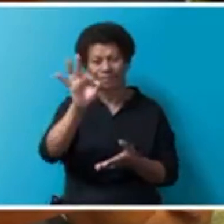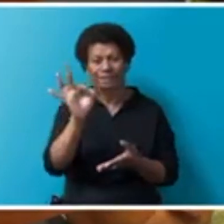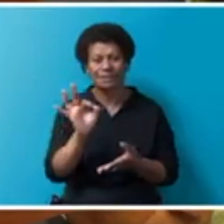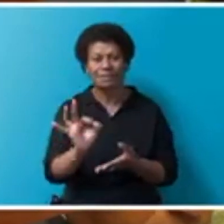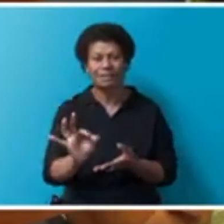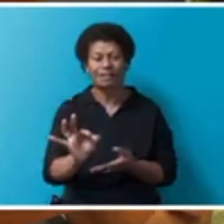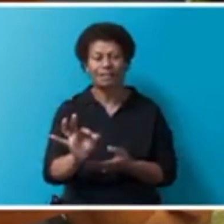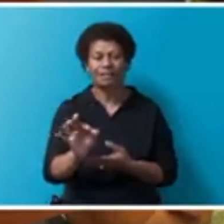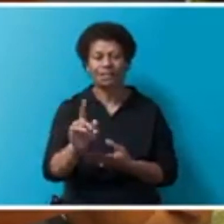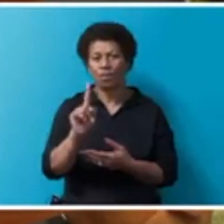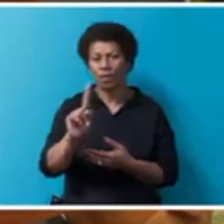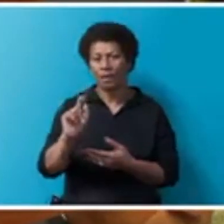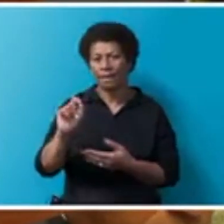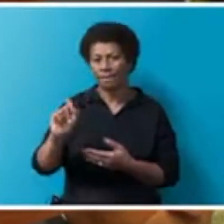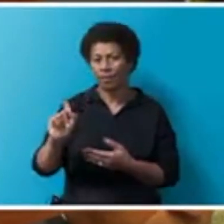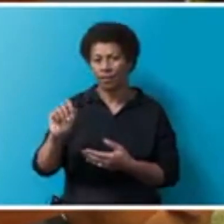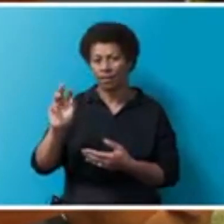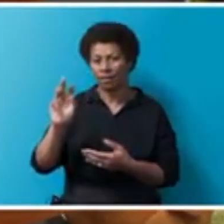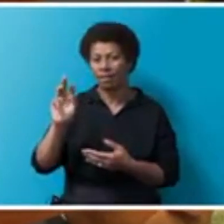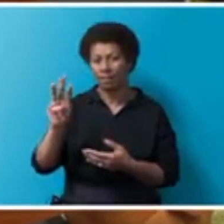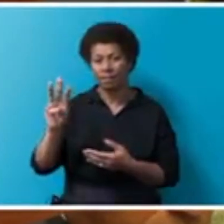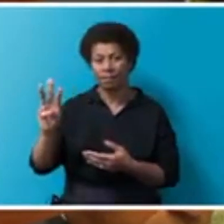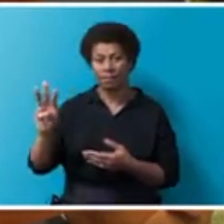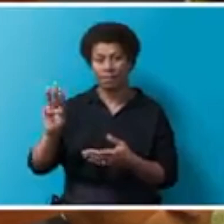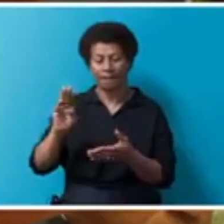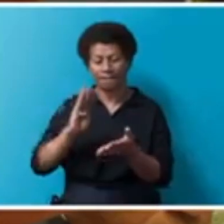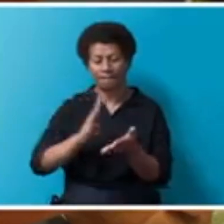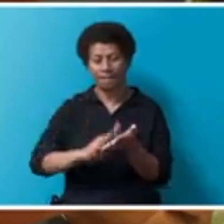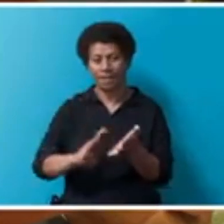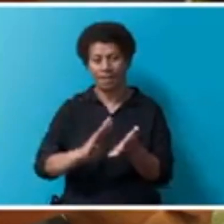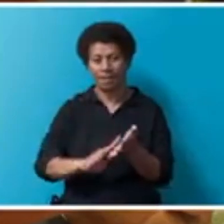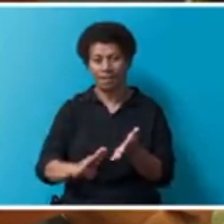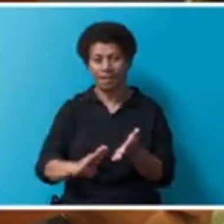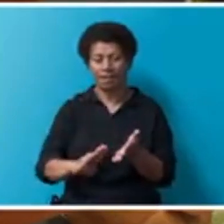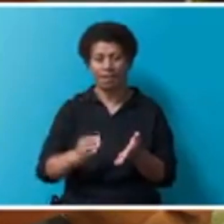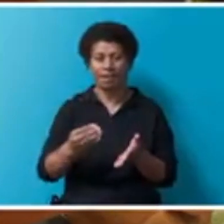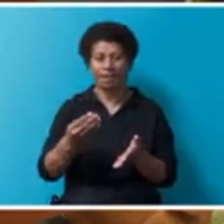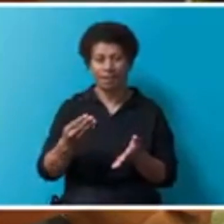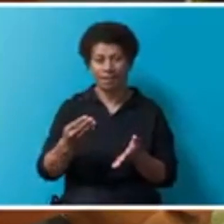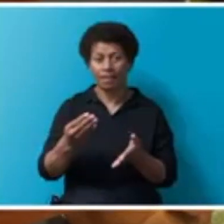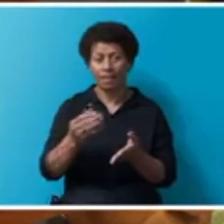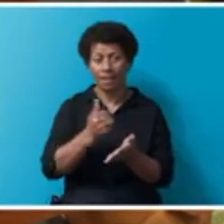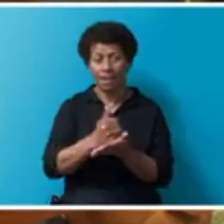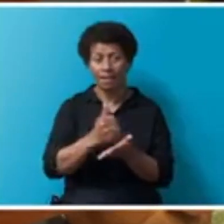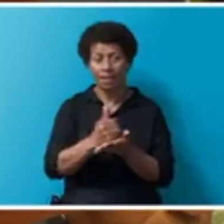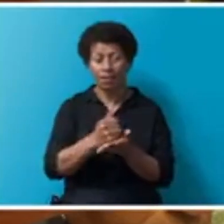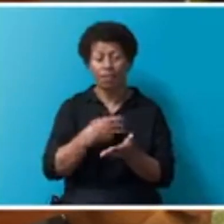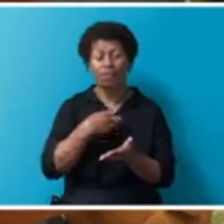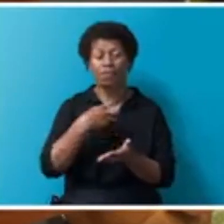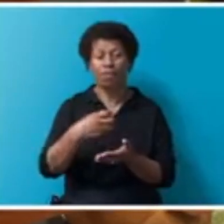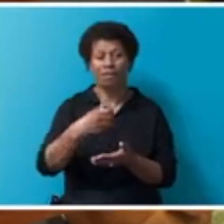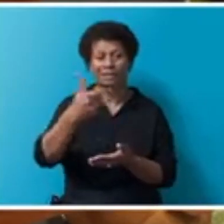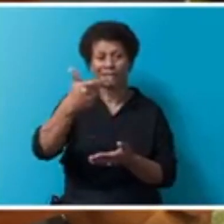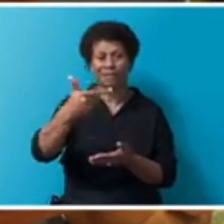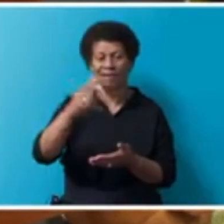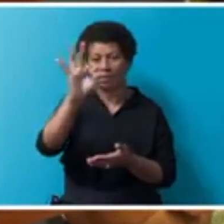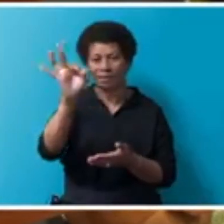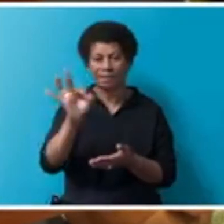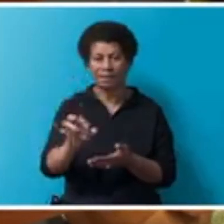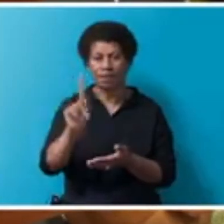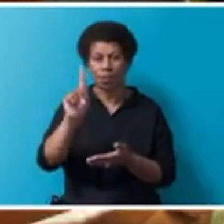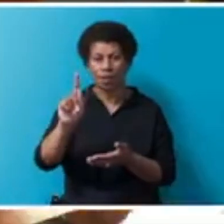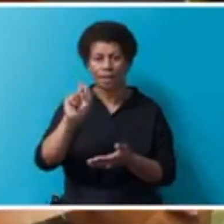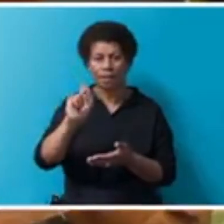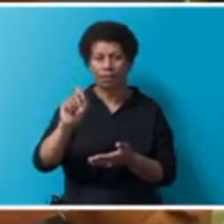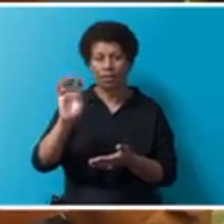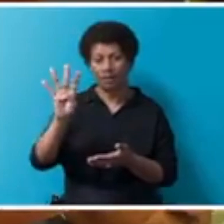remarkable 1.33 billion. This figure is expected to further grow by 7%, reaching 1.4